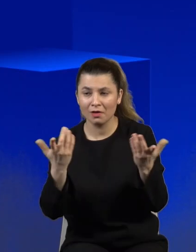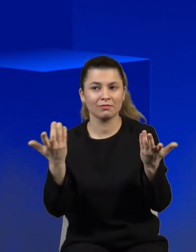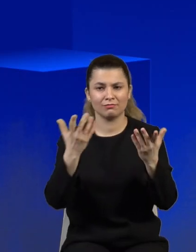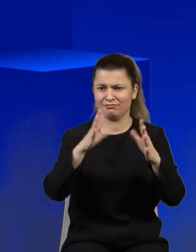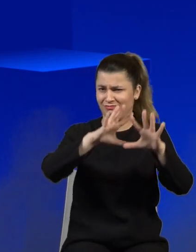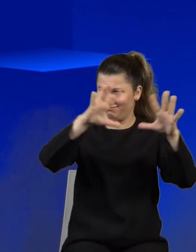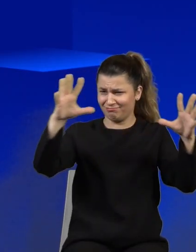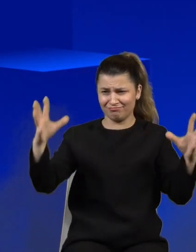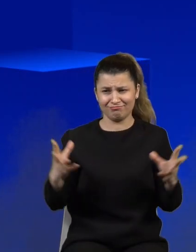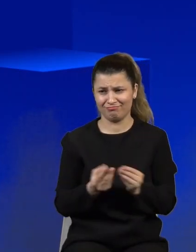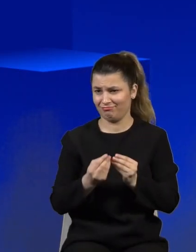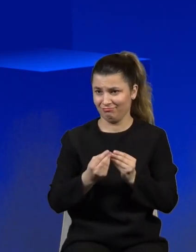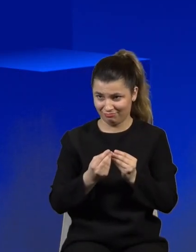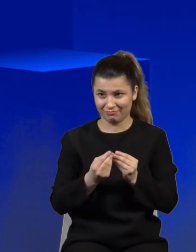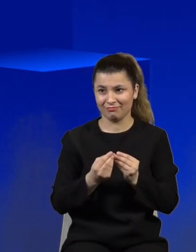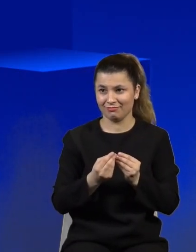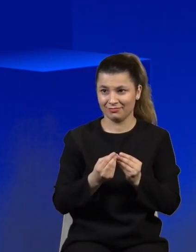today's discussion.